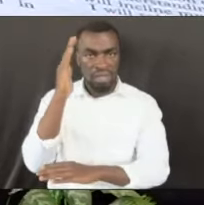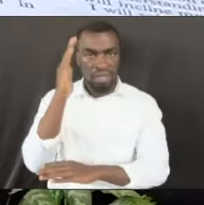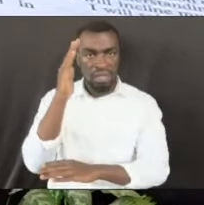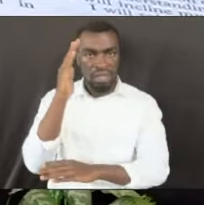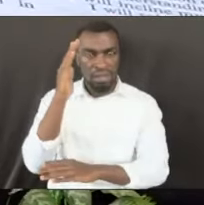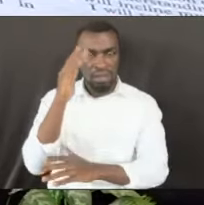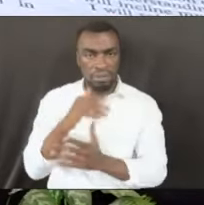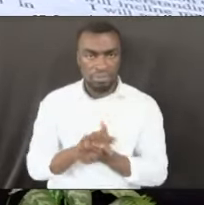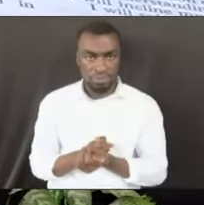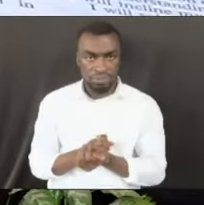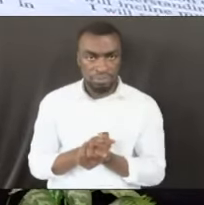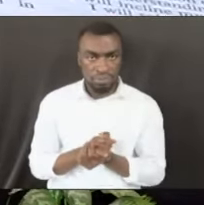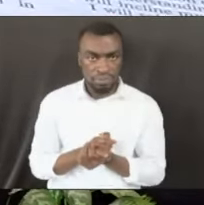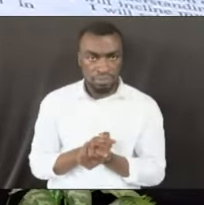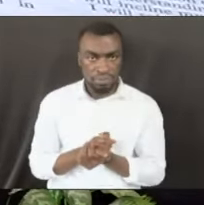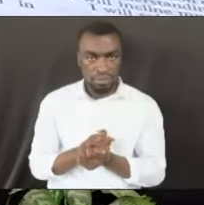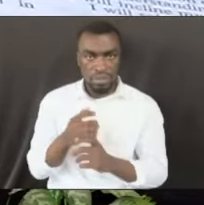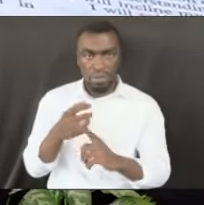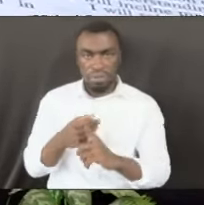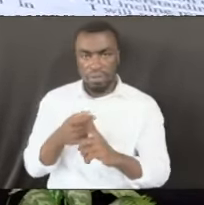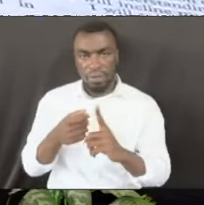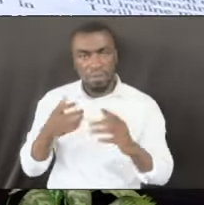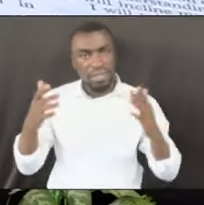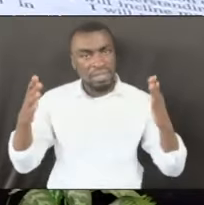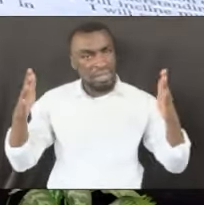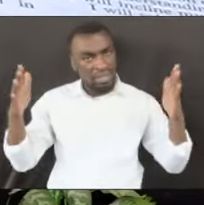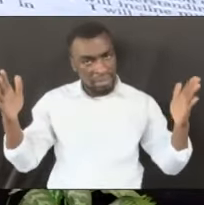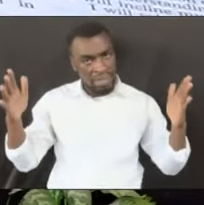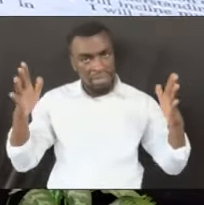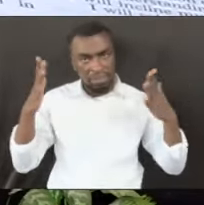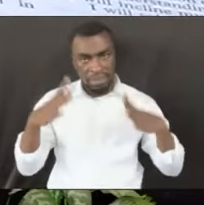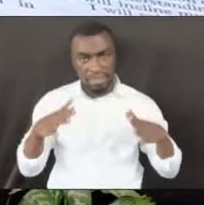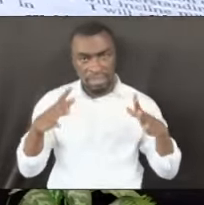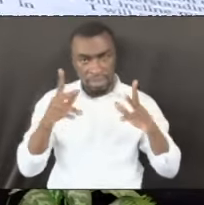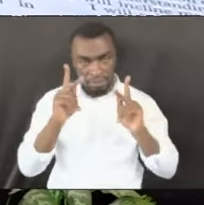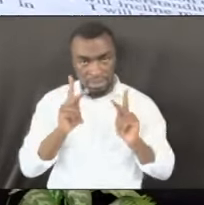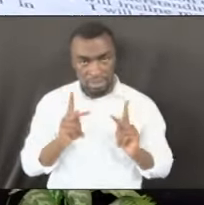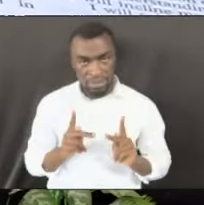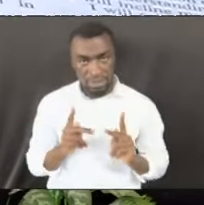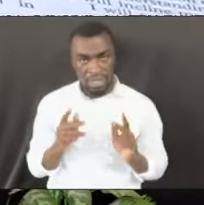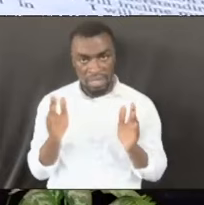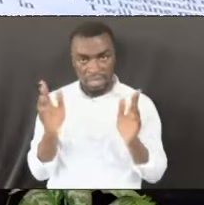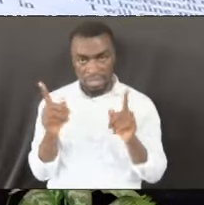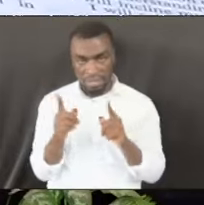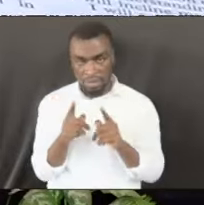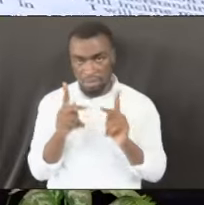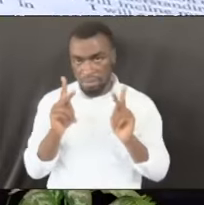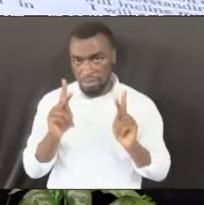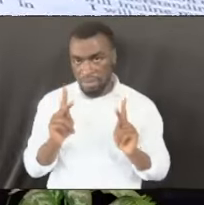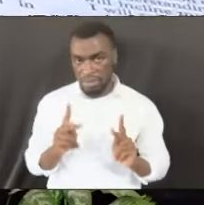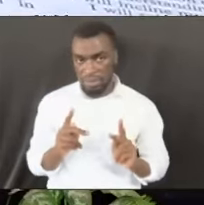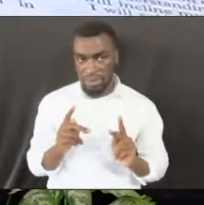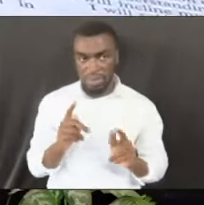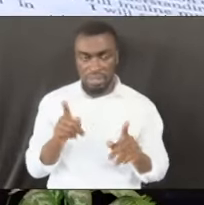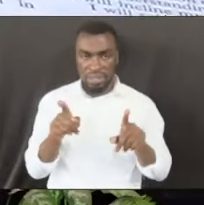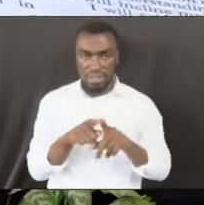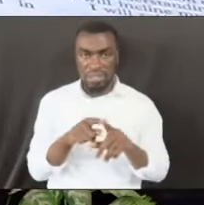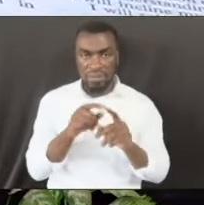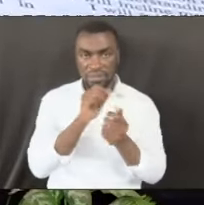sackcloth from the greatest to the least. Such conversion, such a